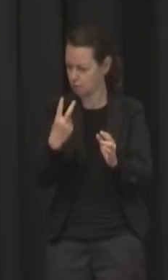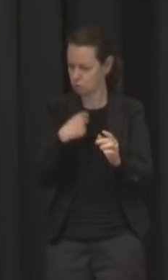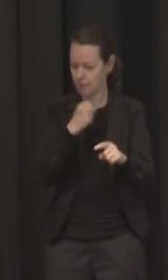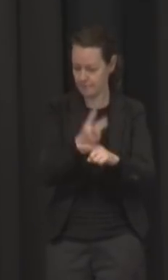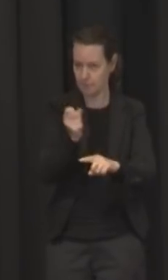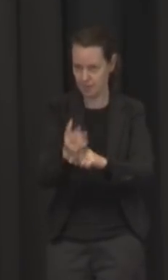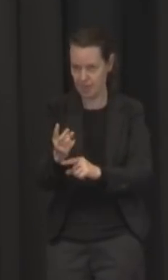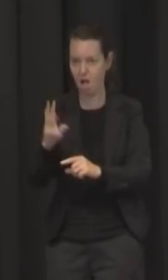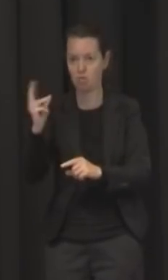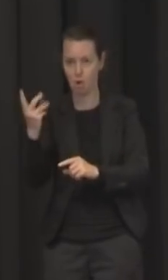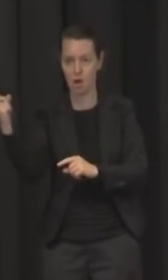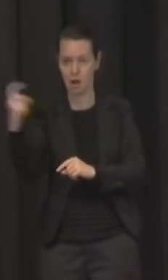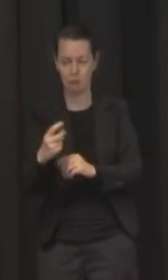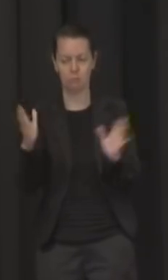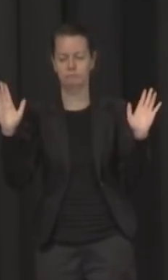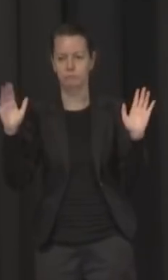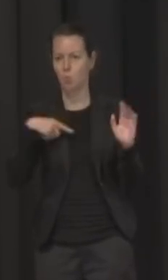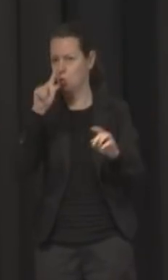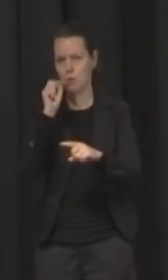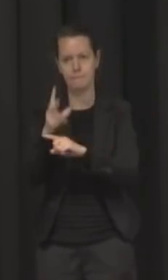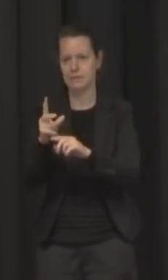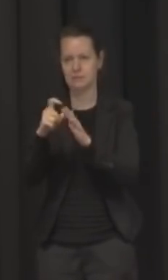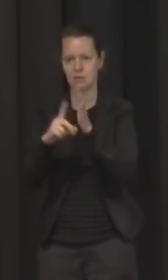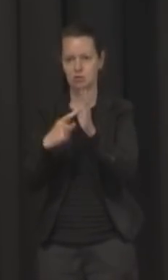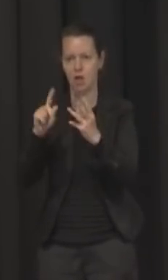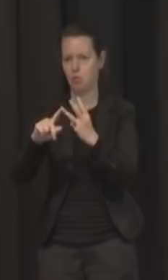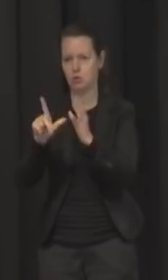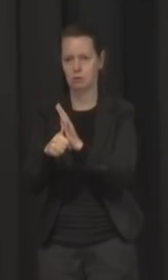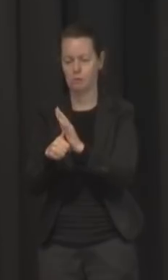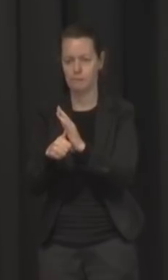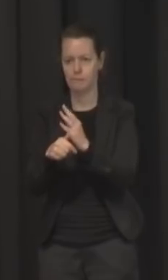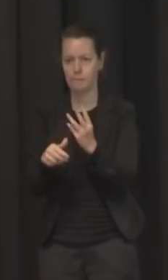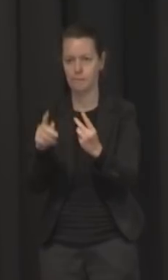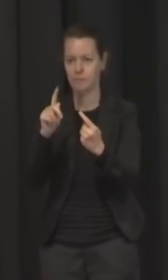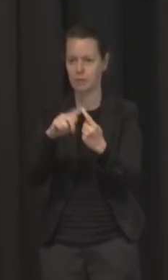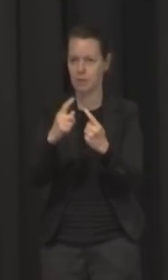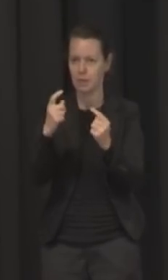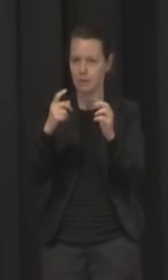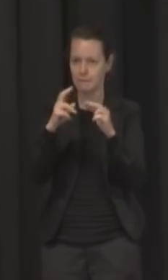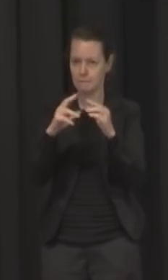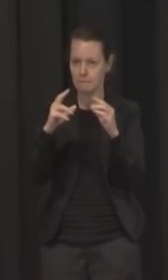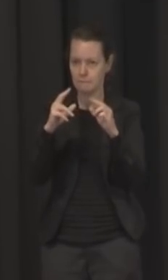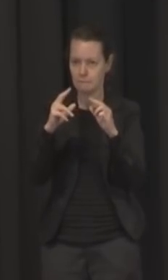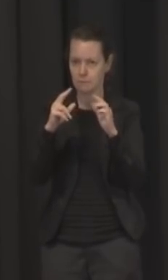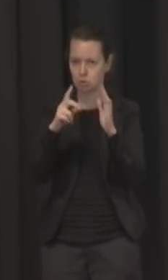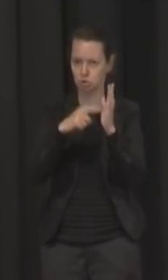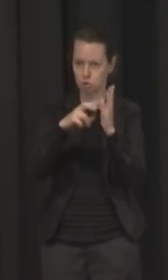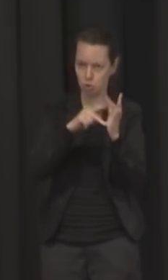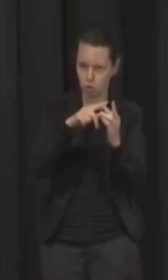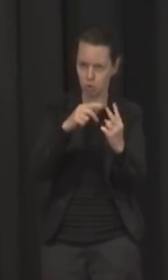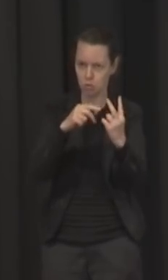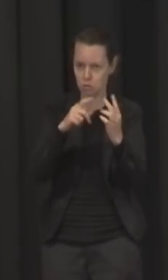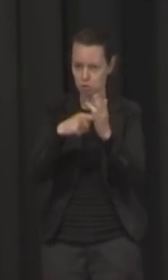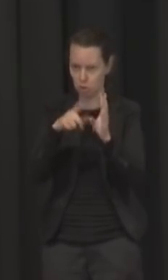not keep it under control. And months and months later, we've had to modify elements of elective